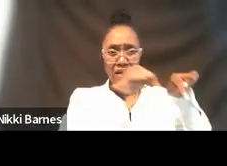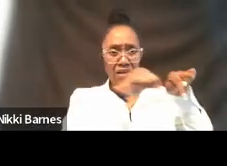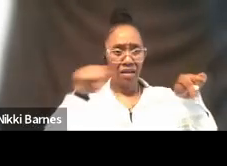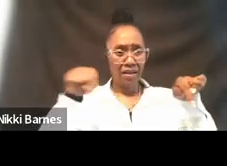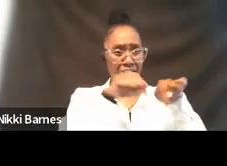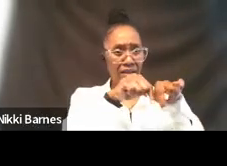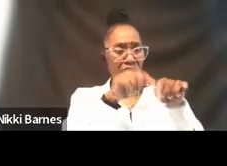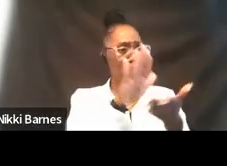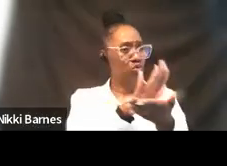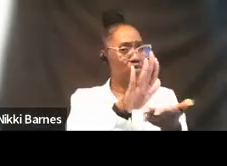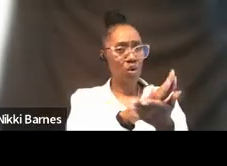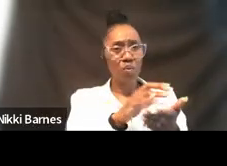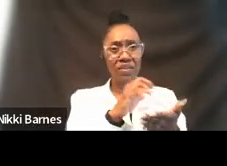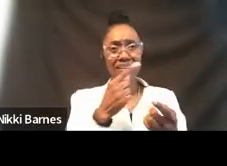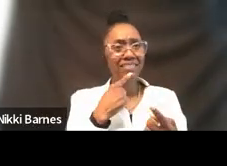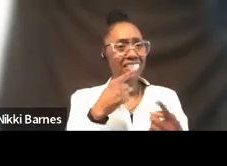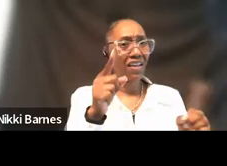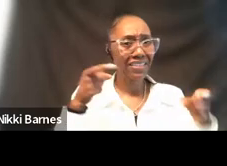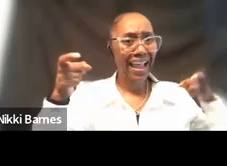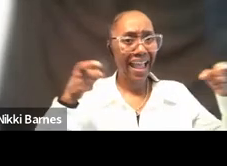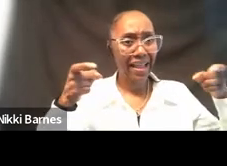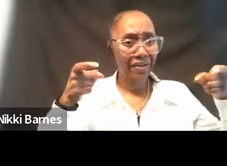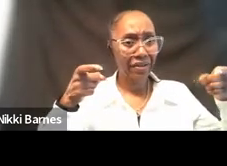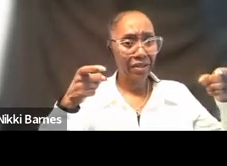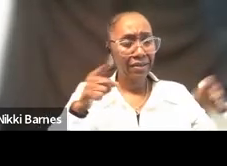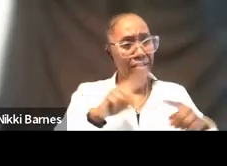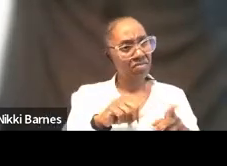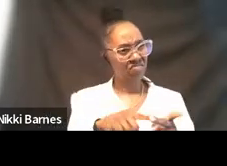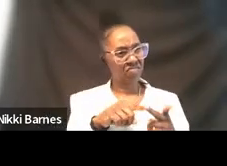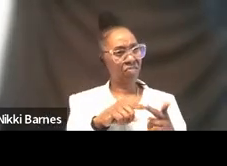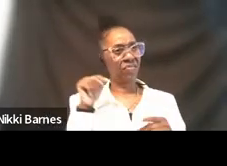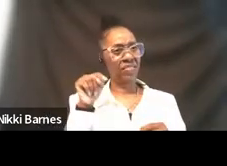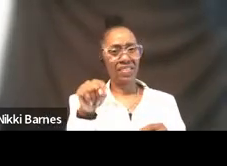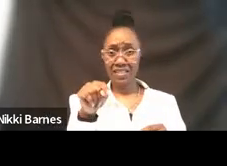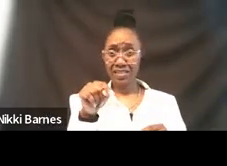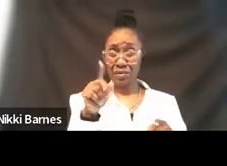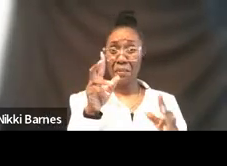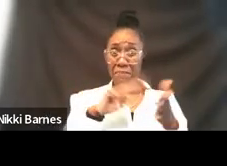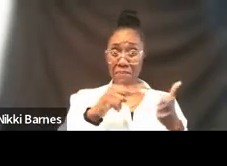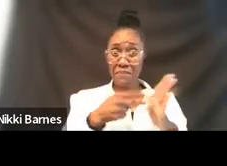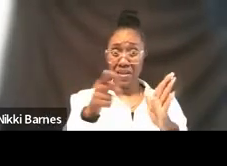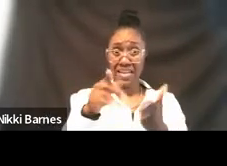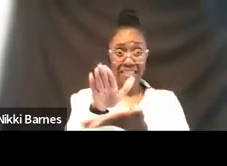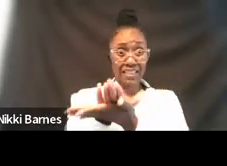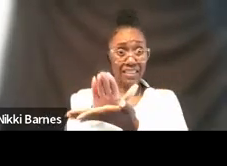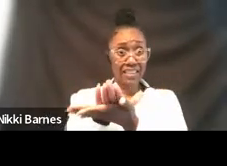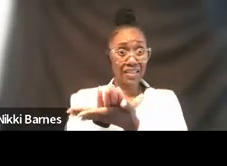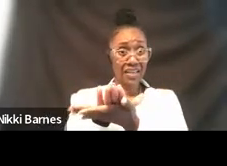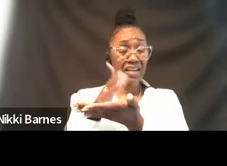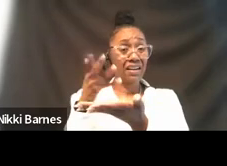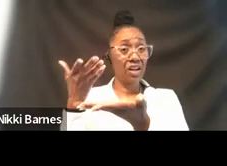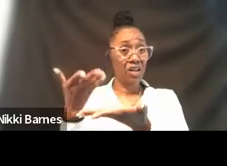handle. And then it became a matter of, is this even an academic issue? Or is academics taking the